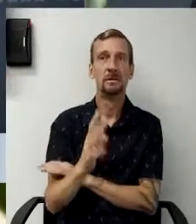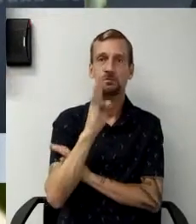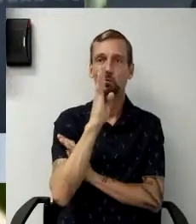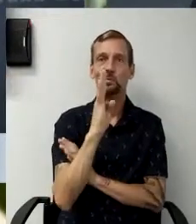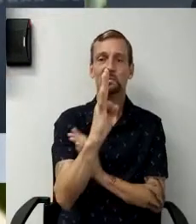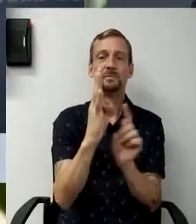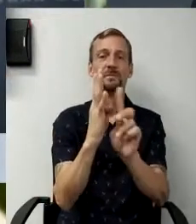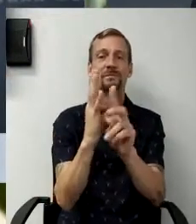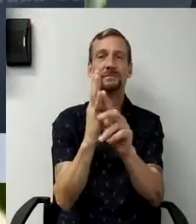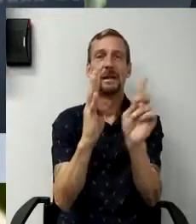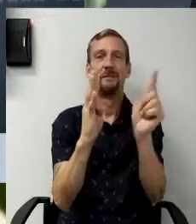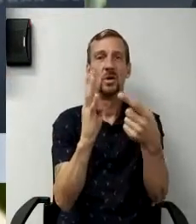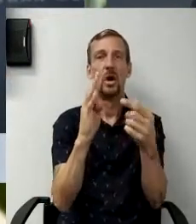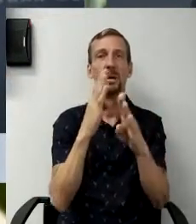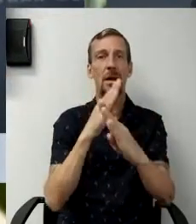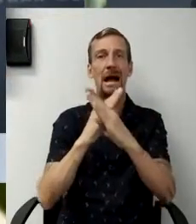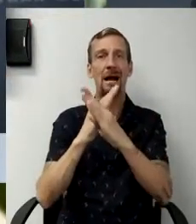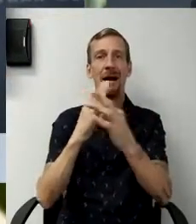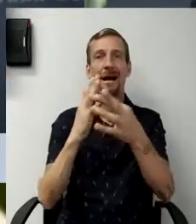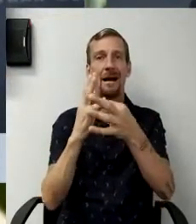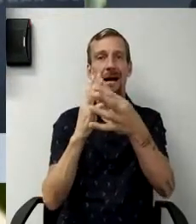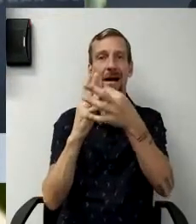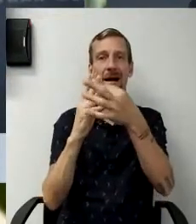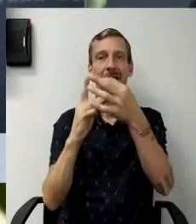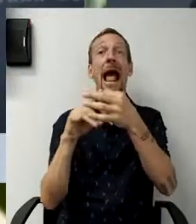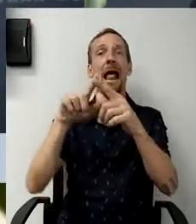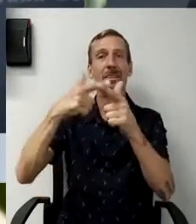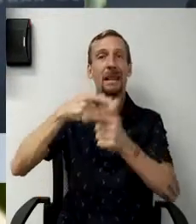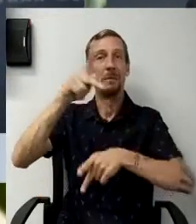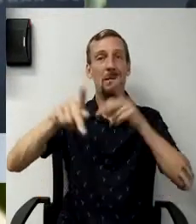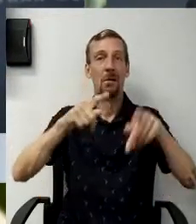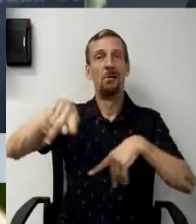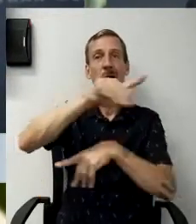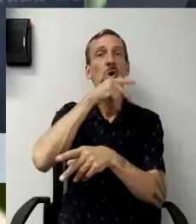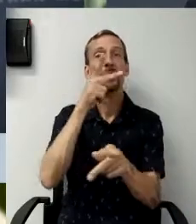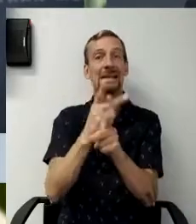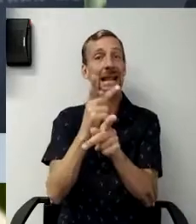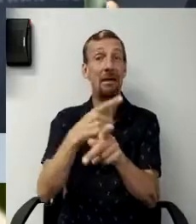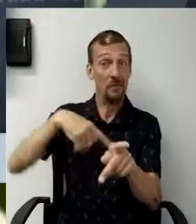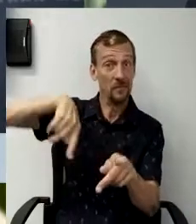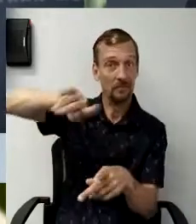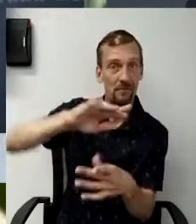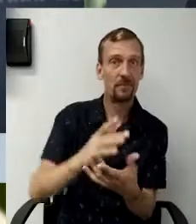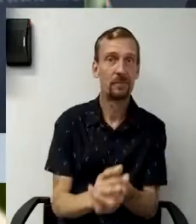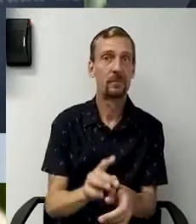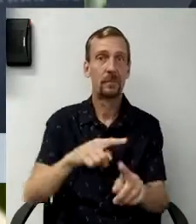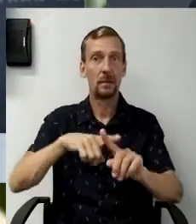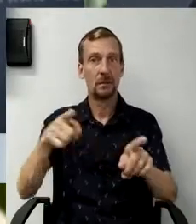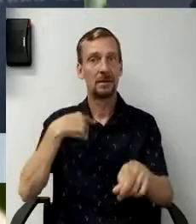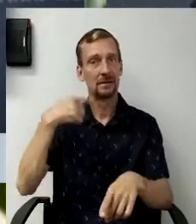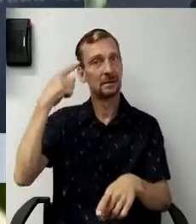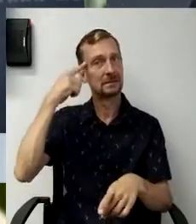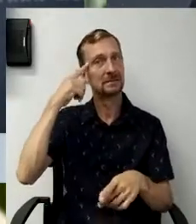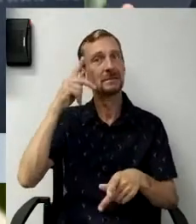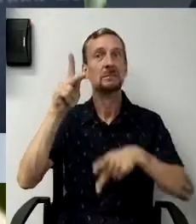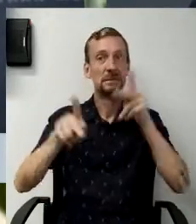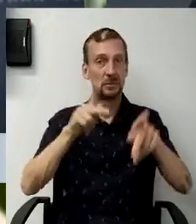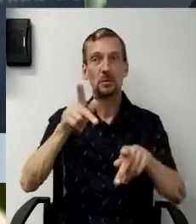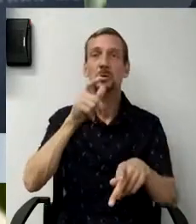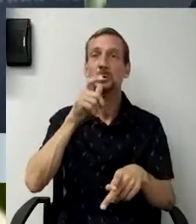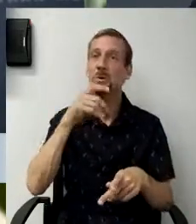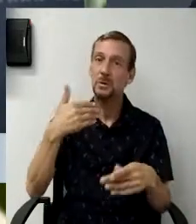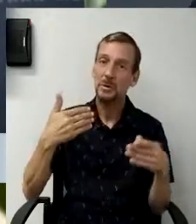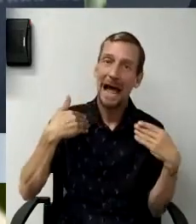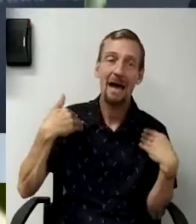them to have the greatest protection so they can continue to take care of people. But then also, I think the vulnerable populations, those that